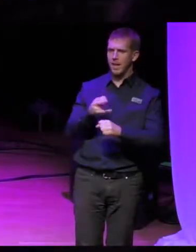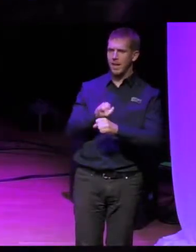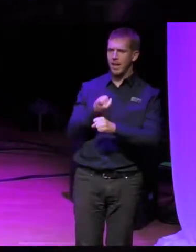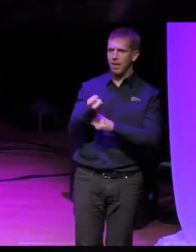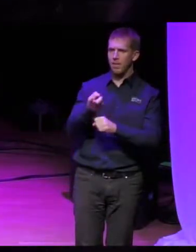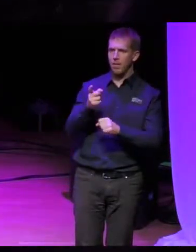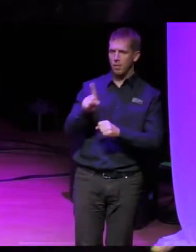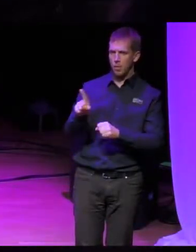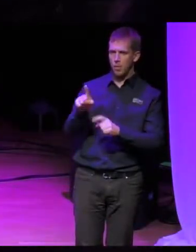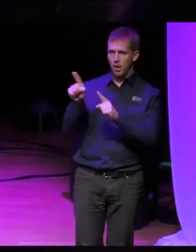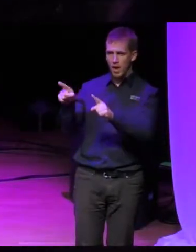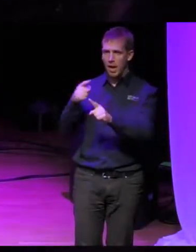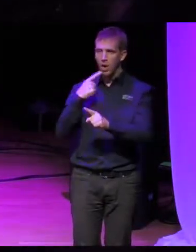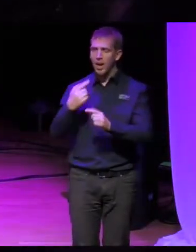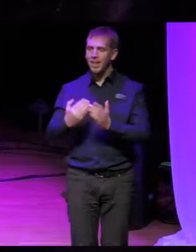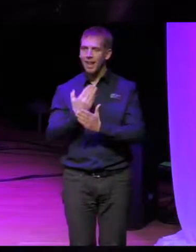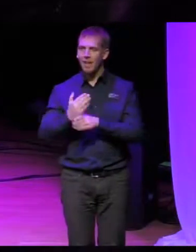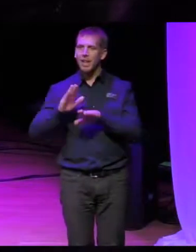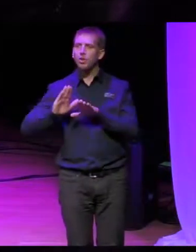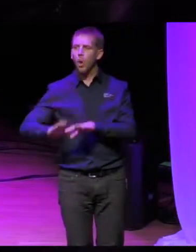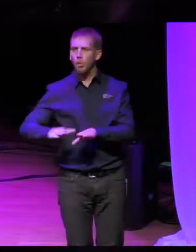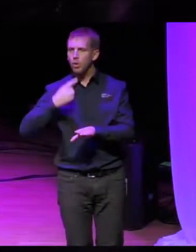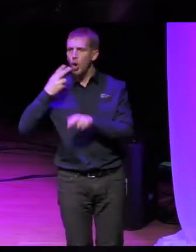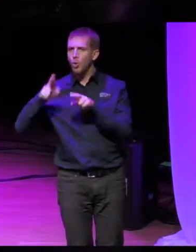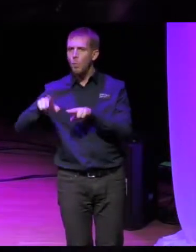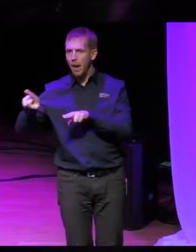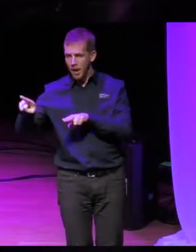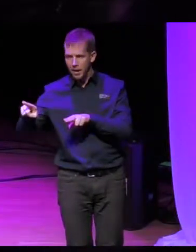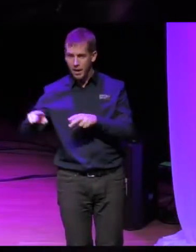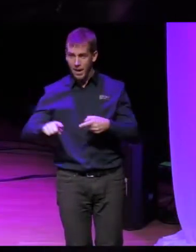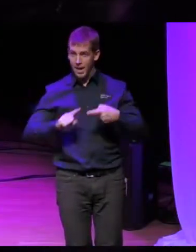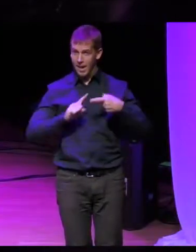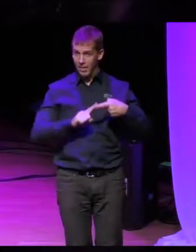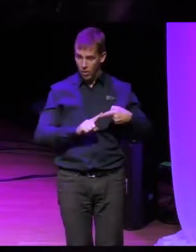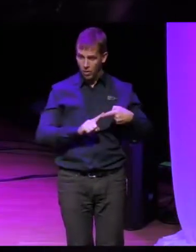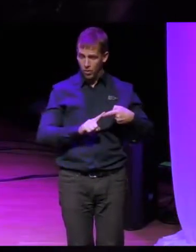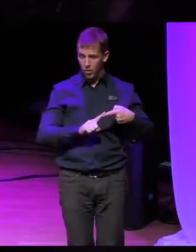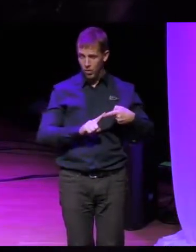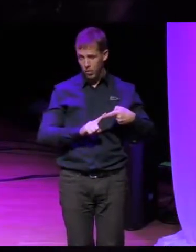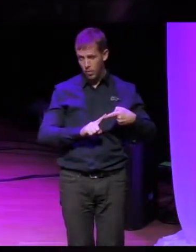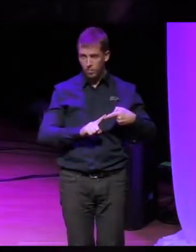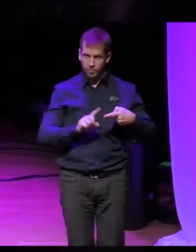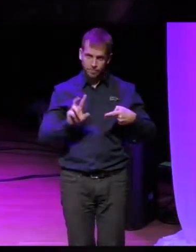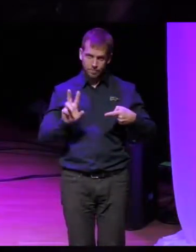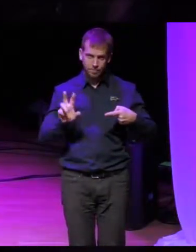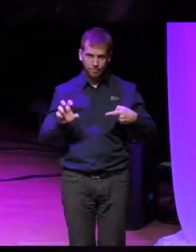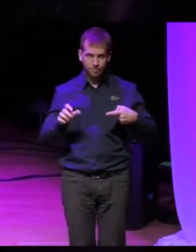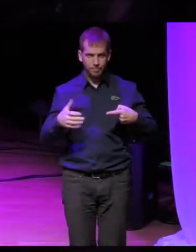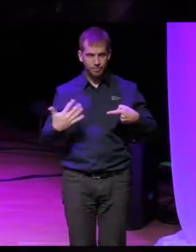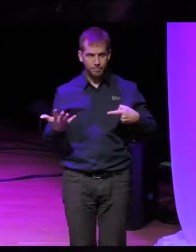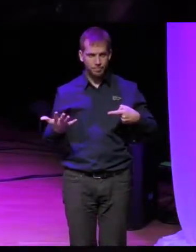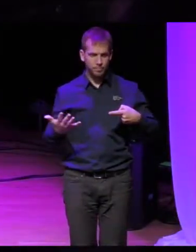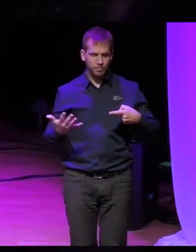merits of the litigation could continue. That was the first, I think, big